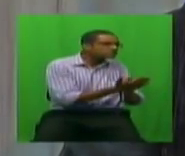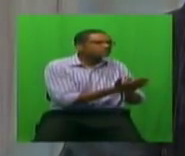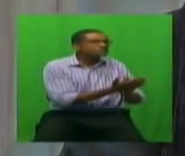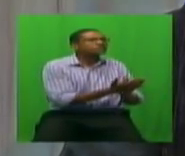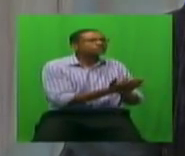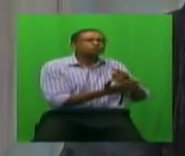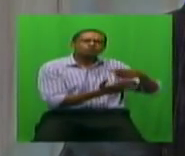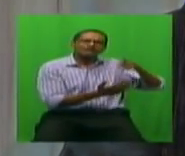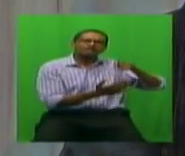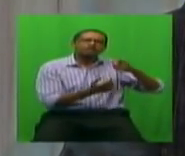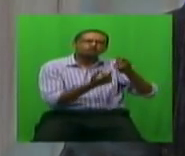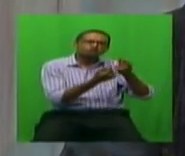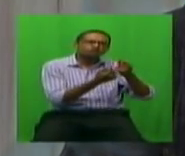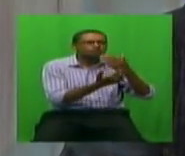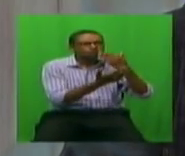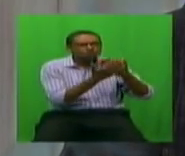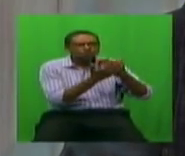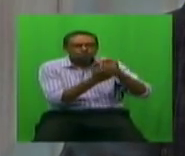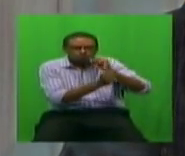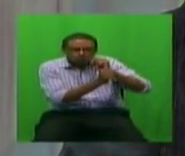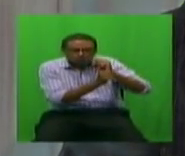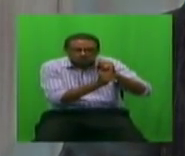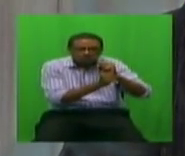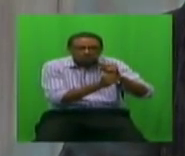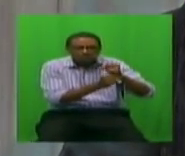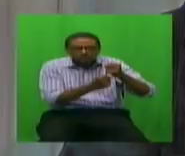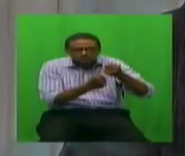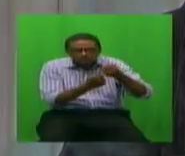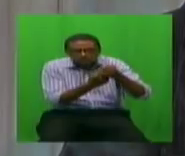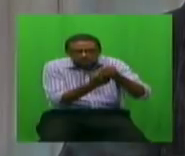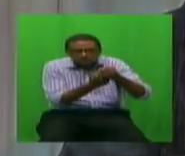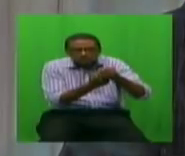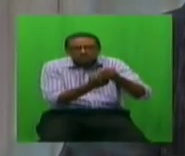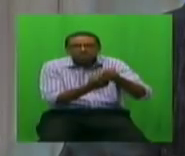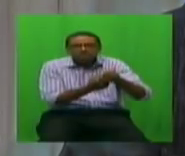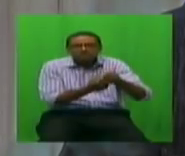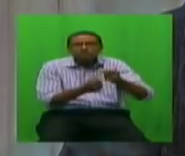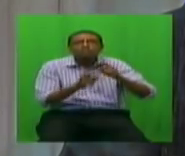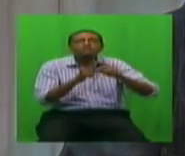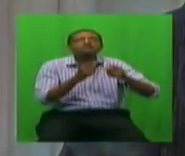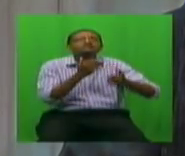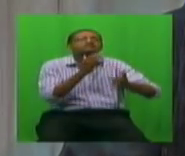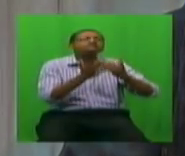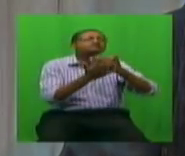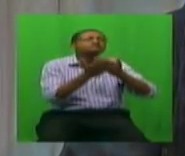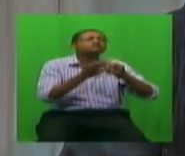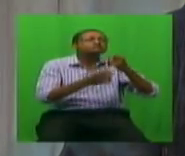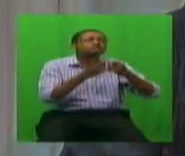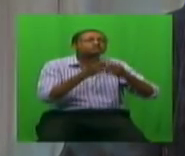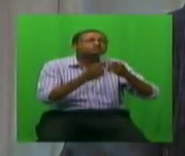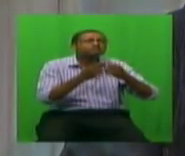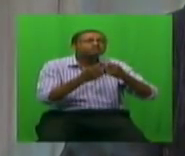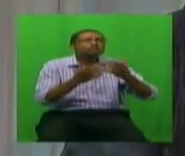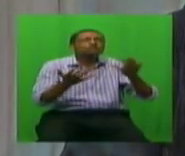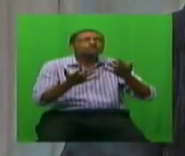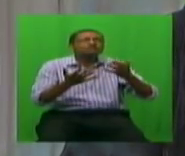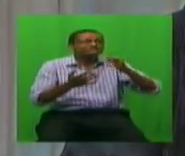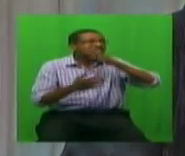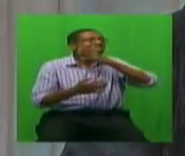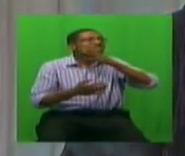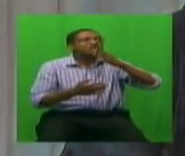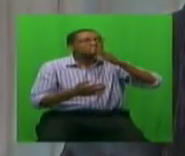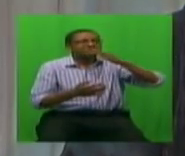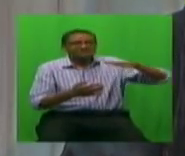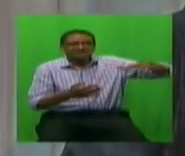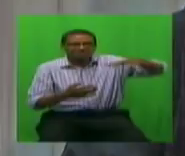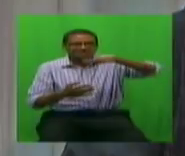farmers and in terms of disaster response to livestock farmers. But some of the issues relate to the drainage on the farms themselves. They